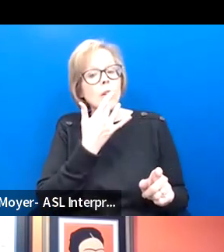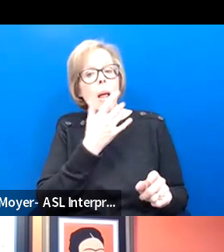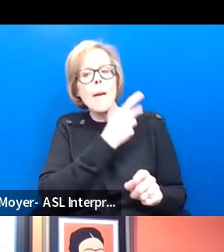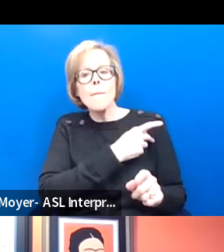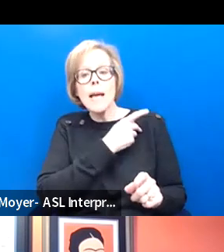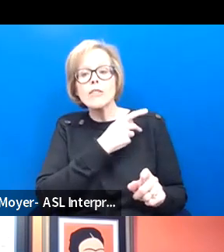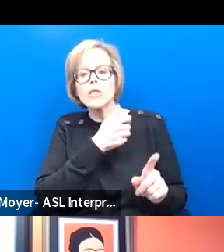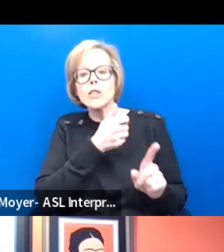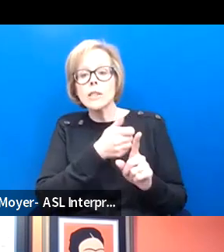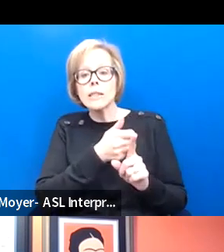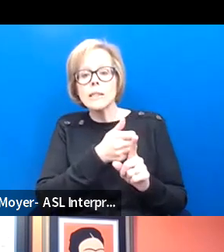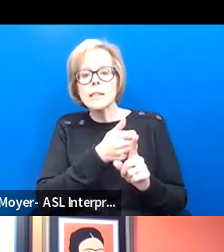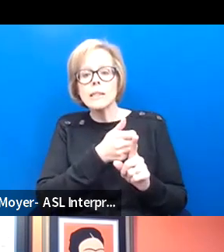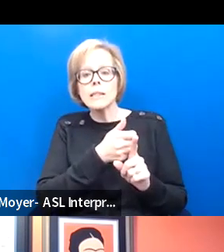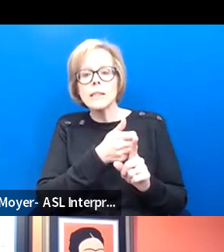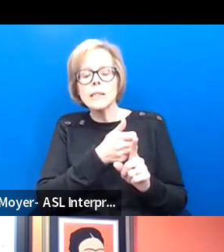is